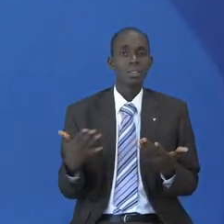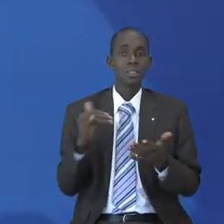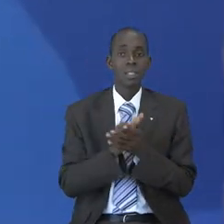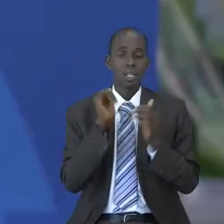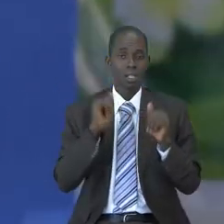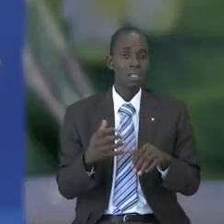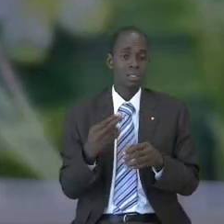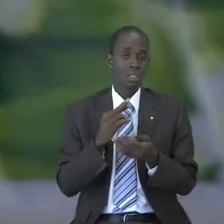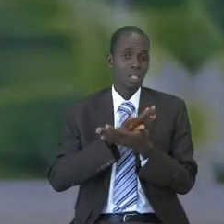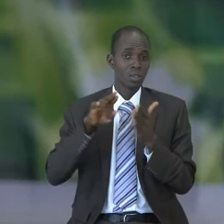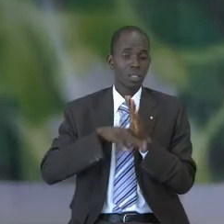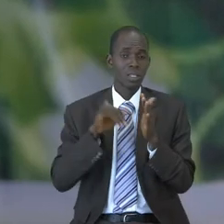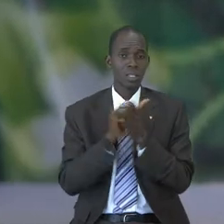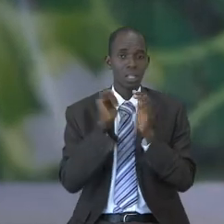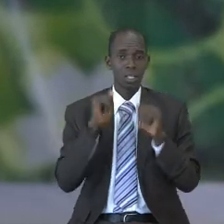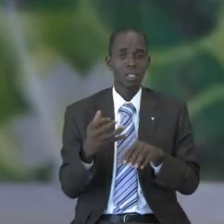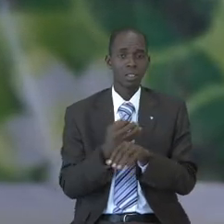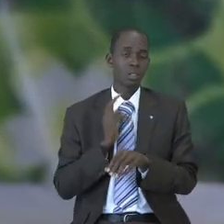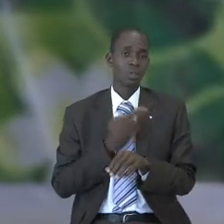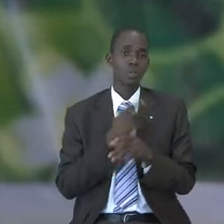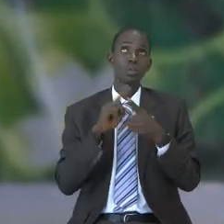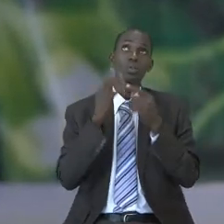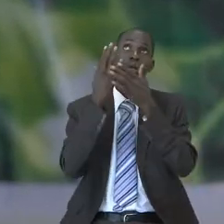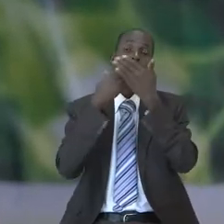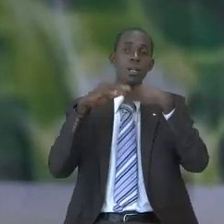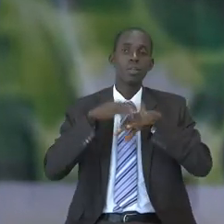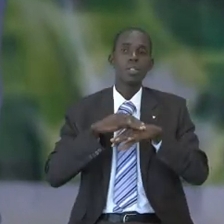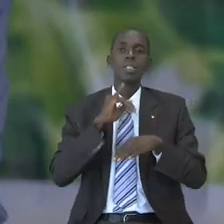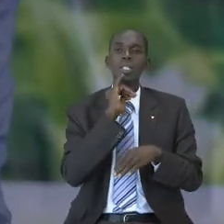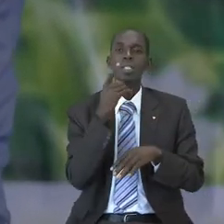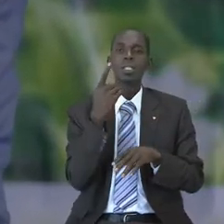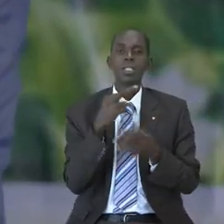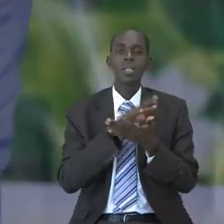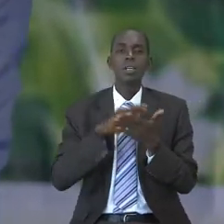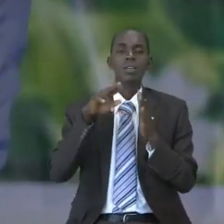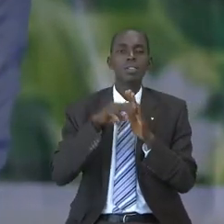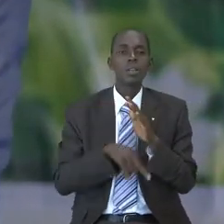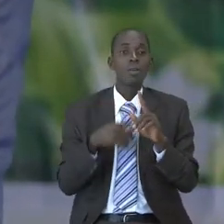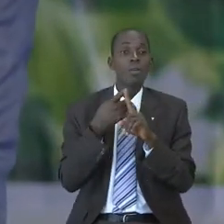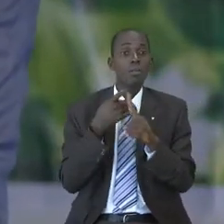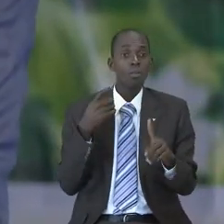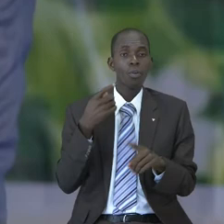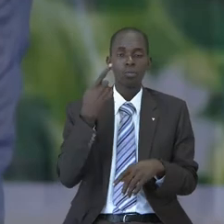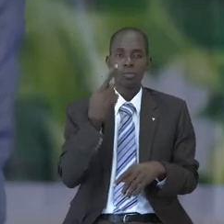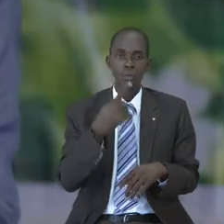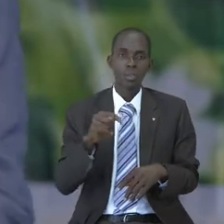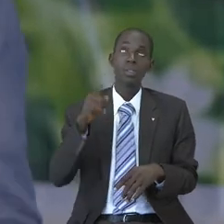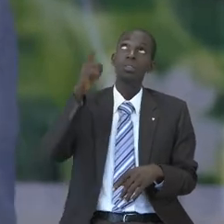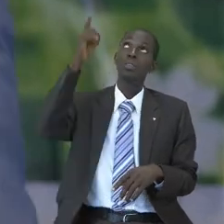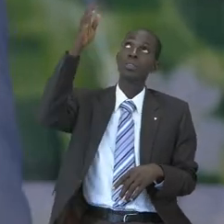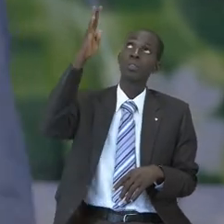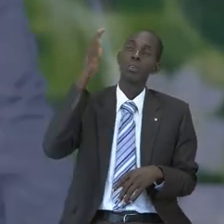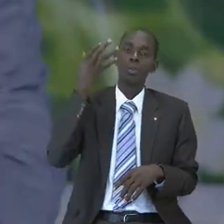the righteousness that will take us to heaven, is the righteousness from the God of